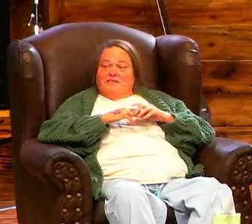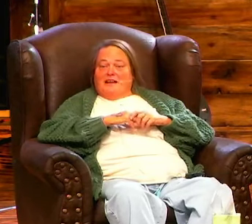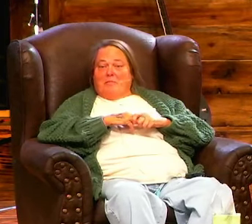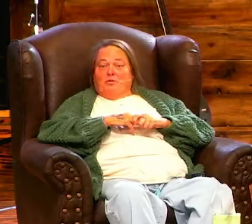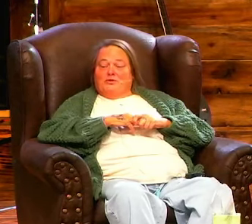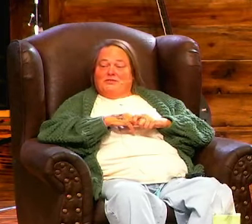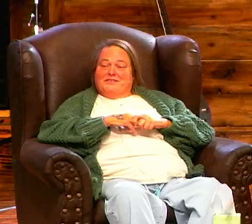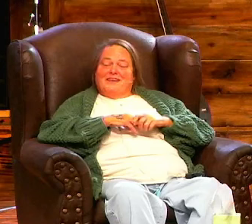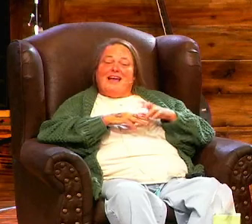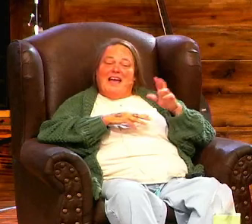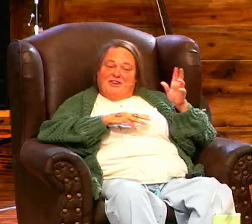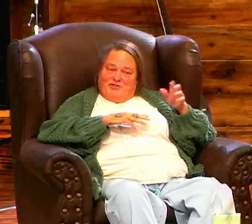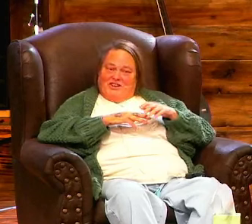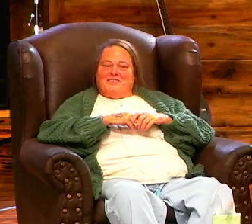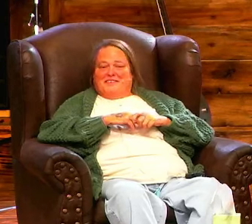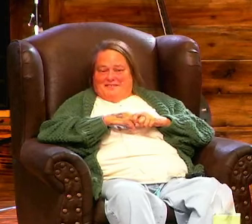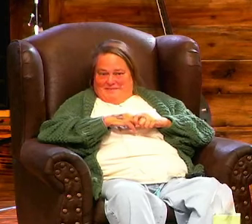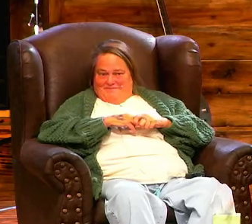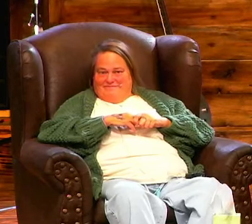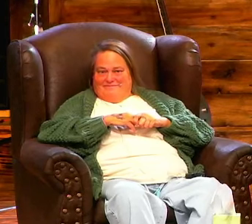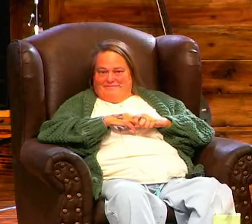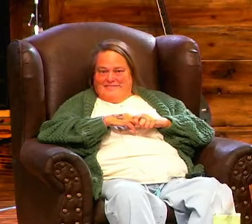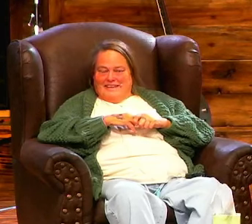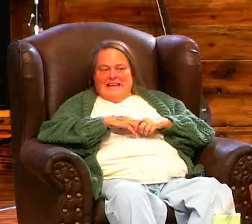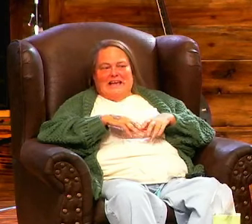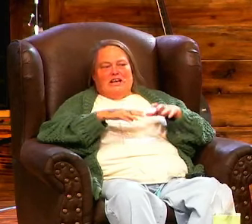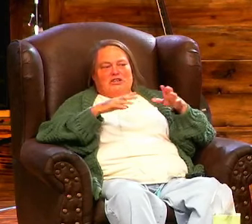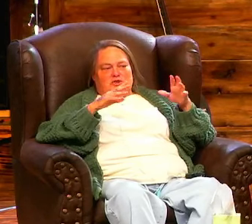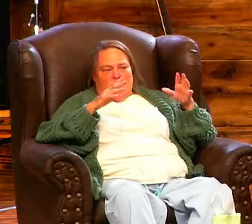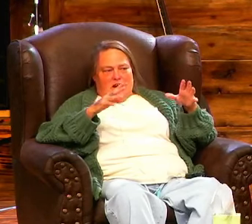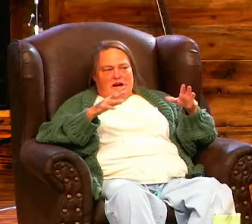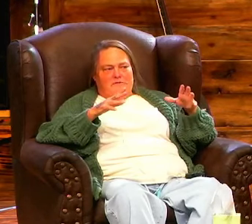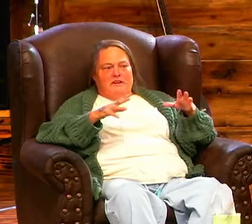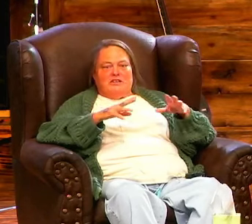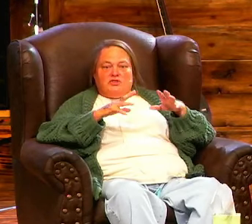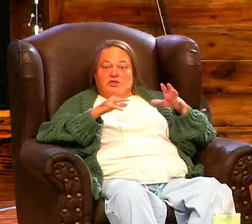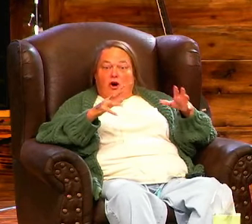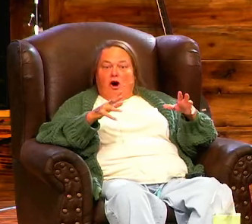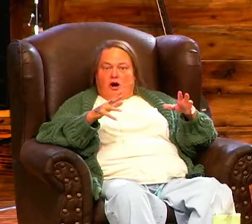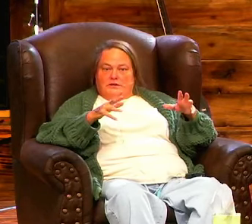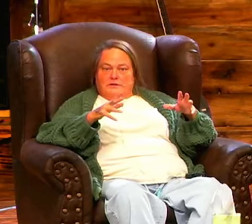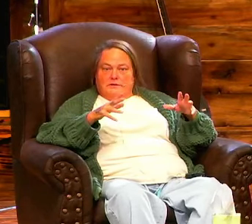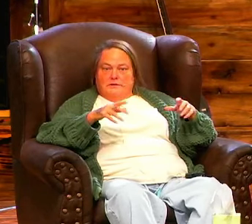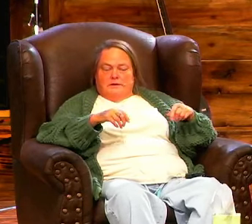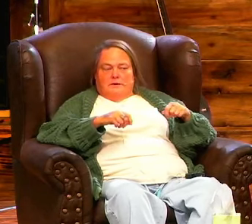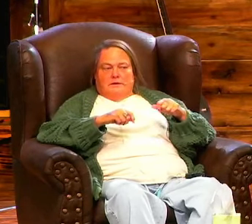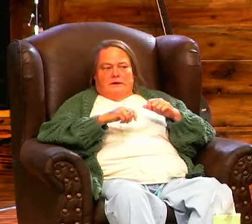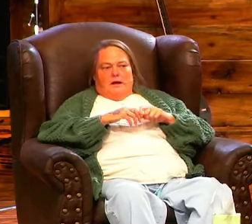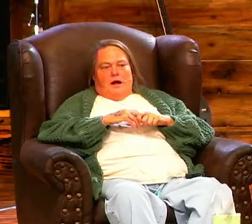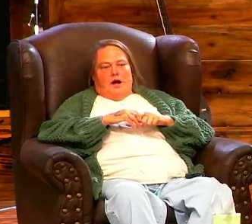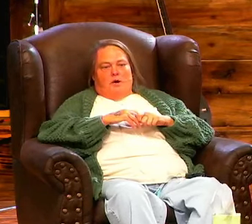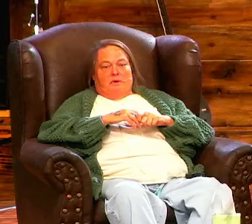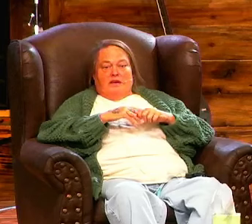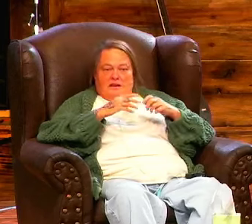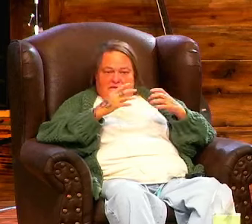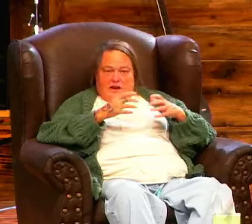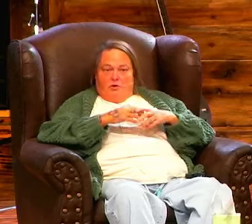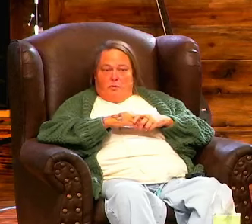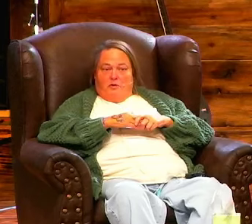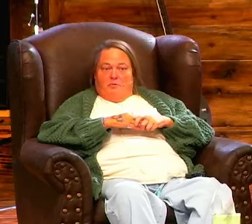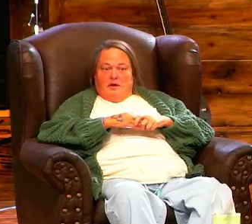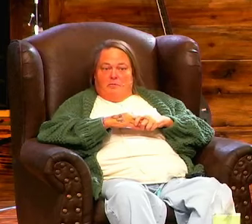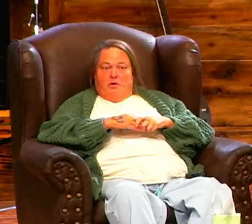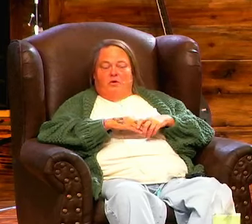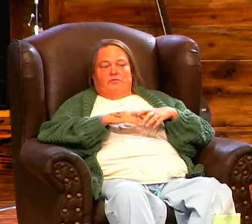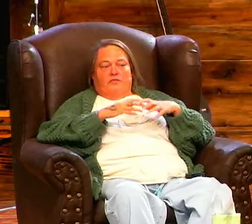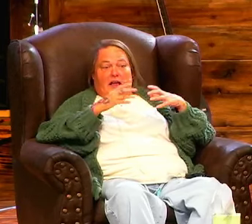12 disciples and Jesus. So a coven is taught. It is a group